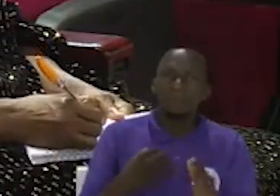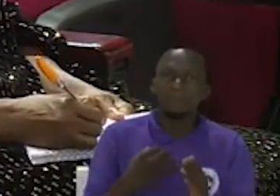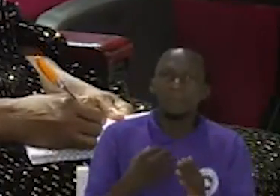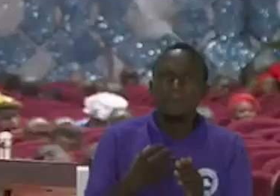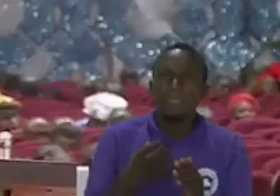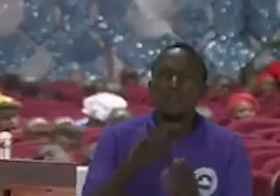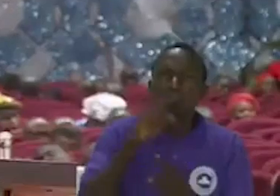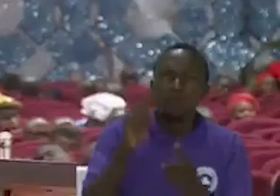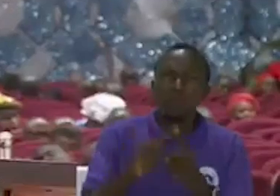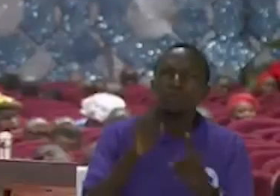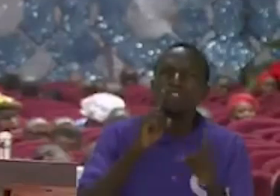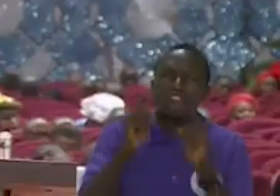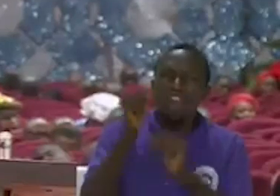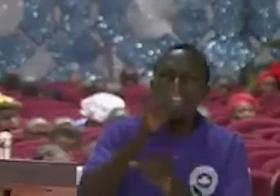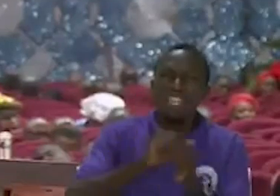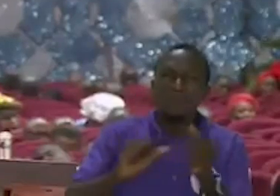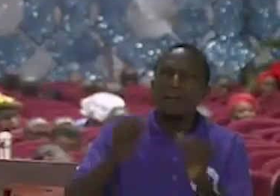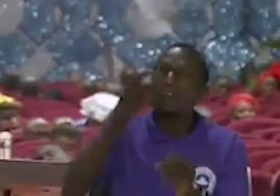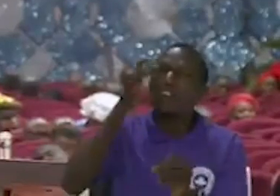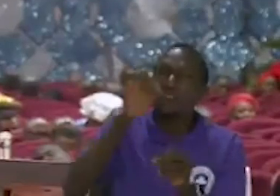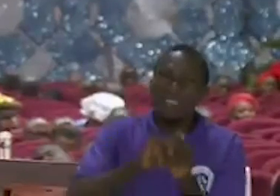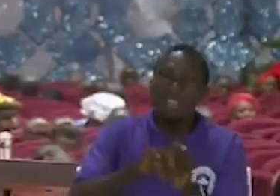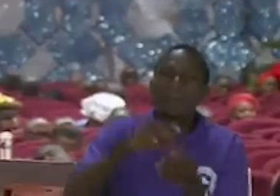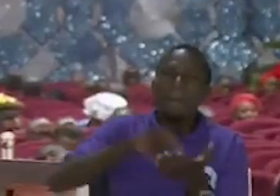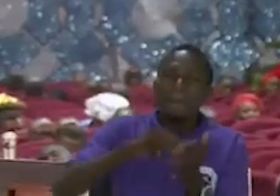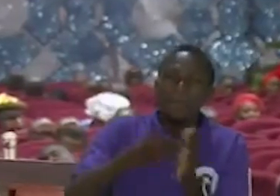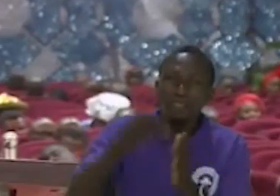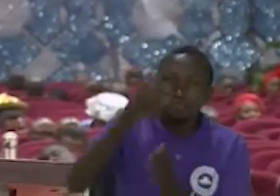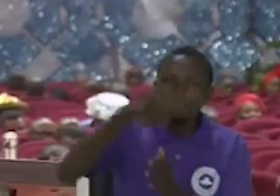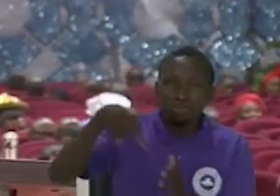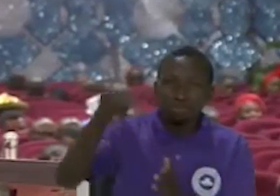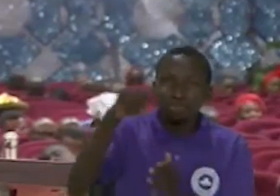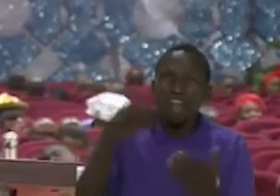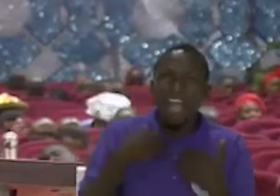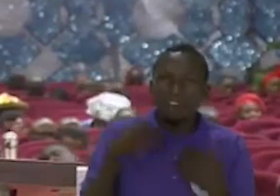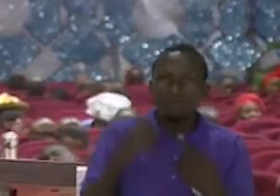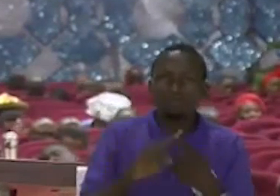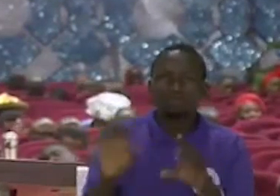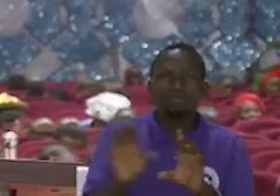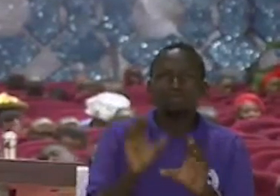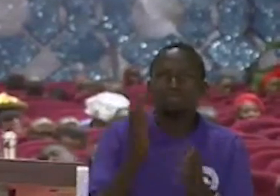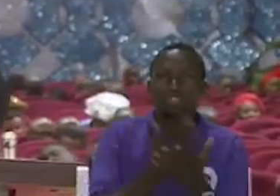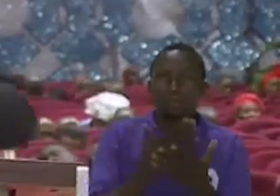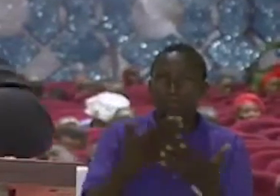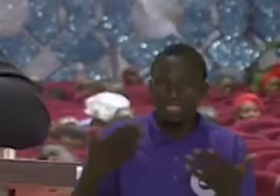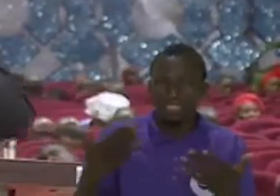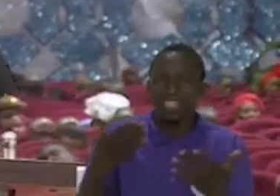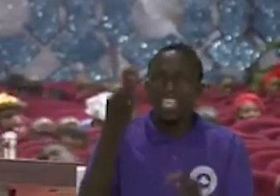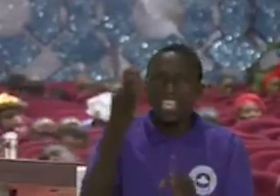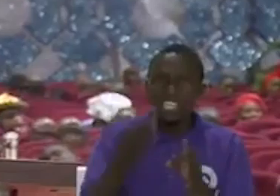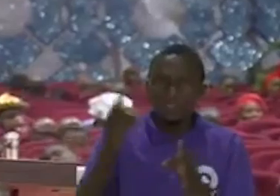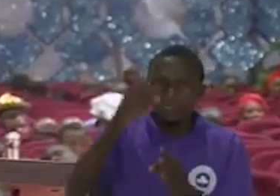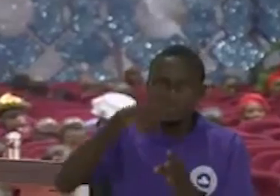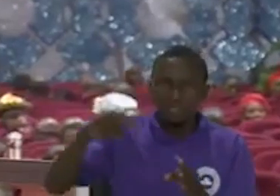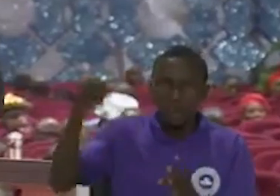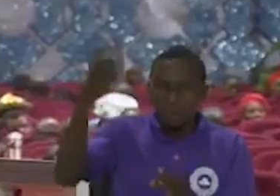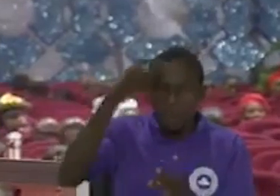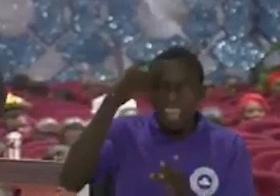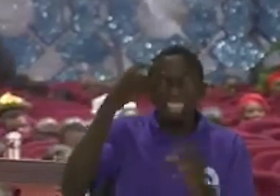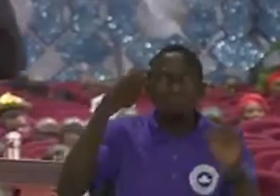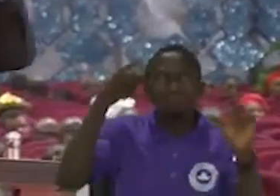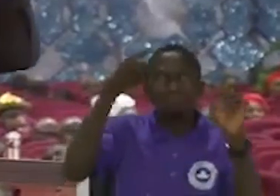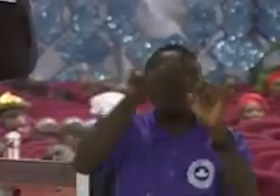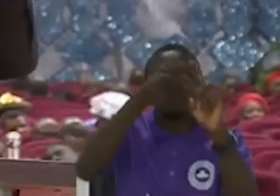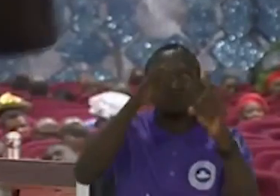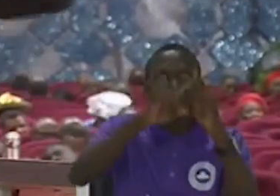about covenant, there is something you have to do. It says, if your mind is stayed in God, if you can trust in him, he said